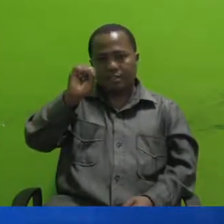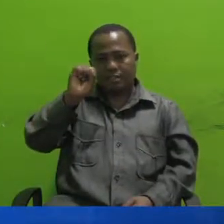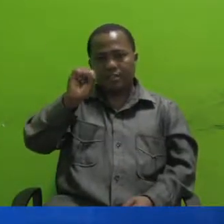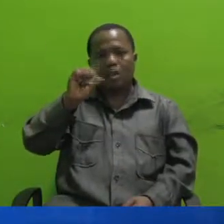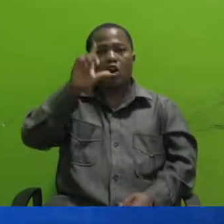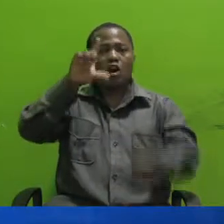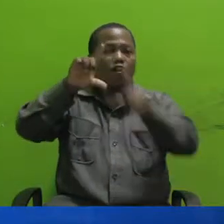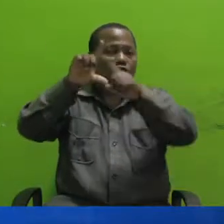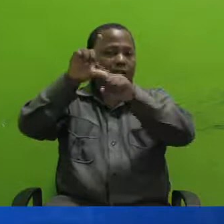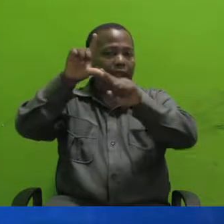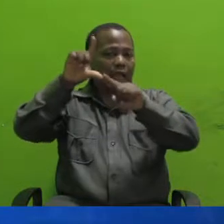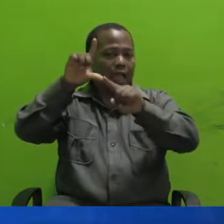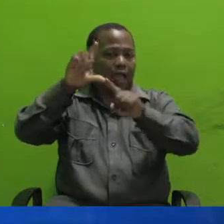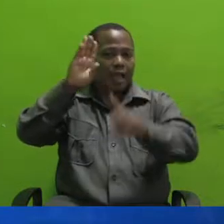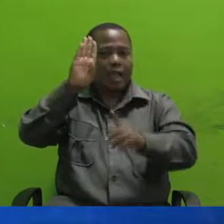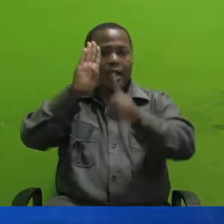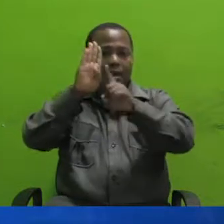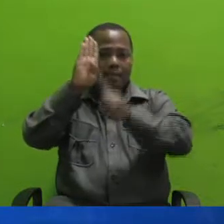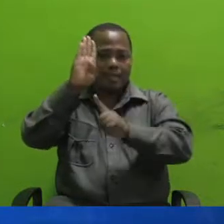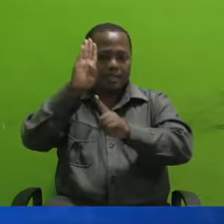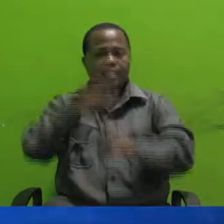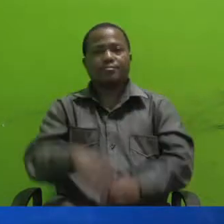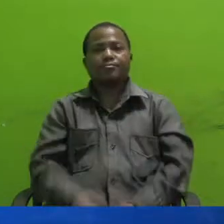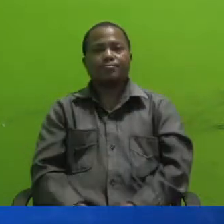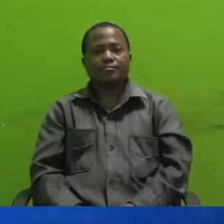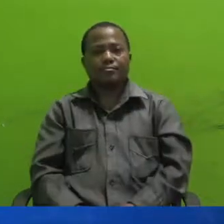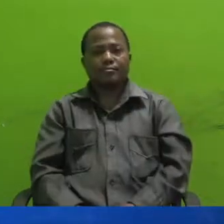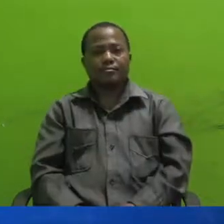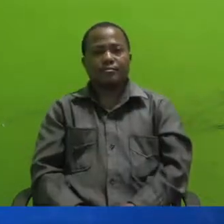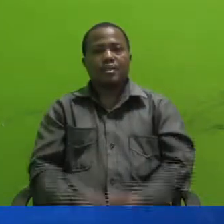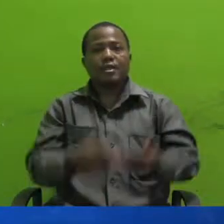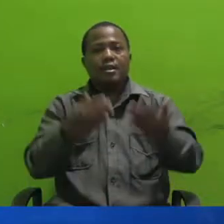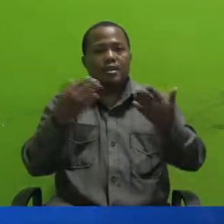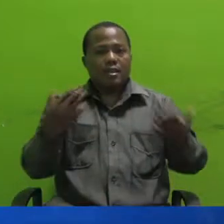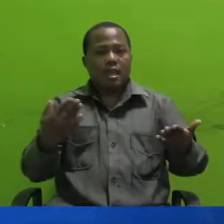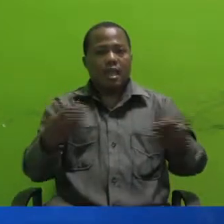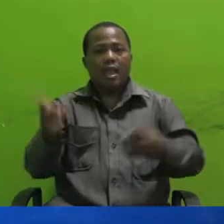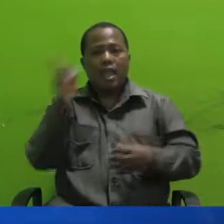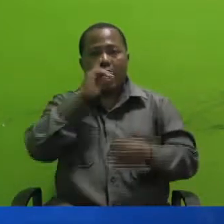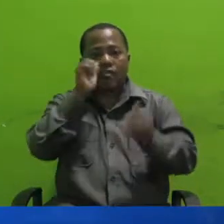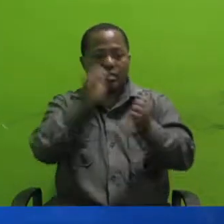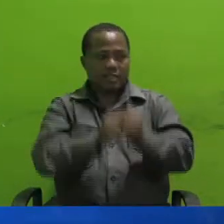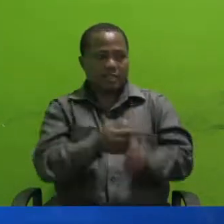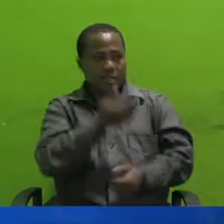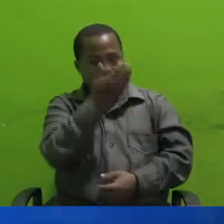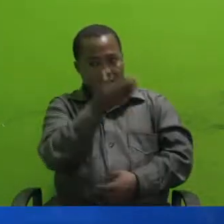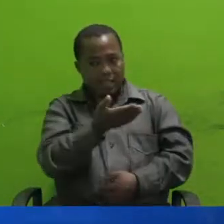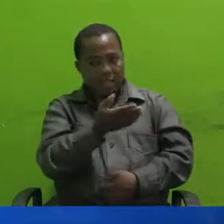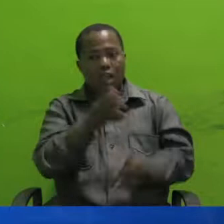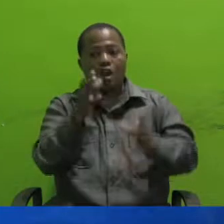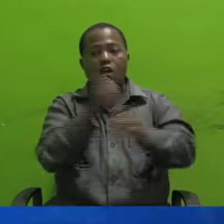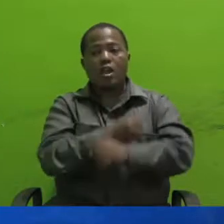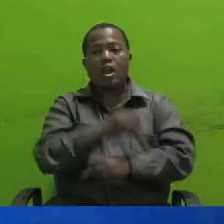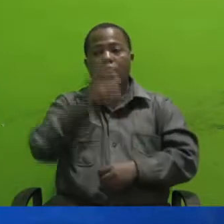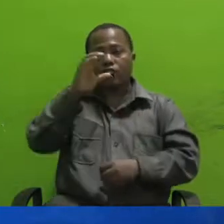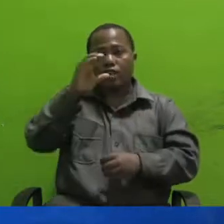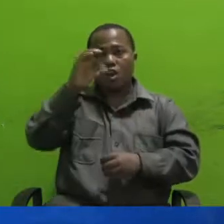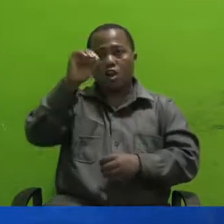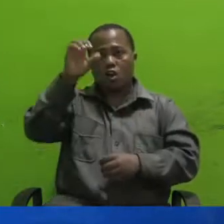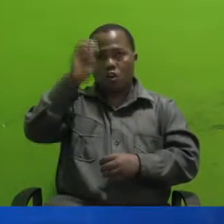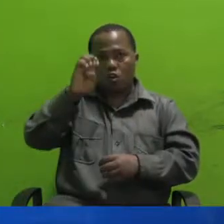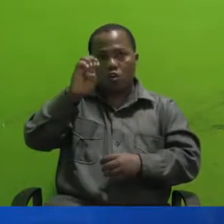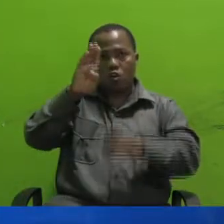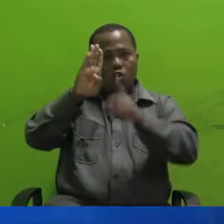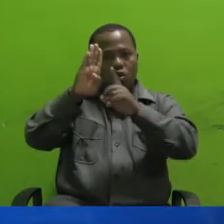cosine of angle beta. So now everything here is there. We have cos beta, we